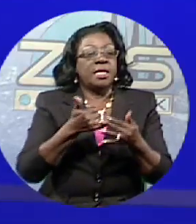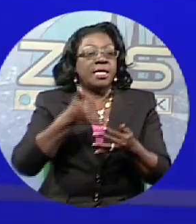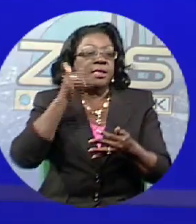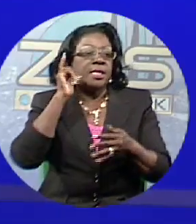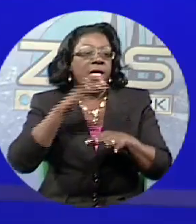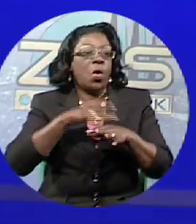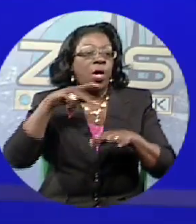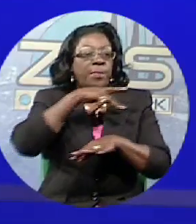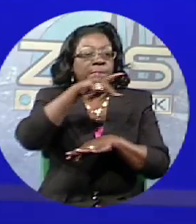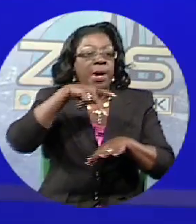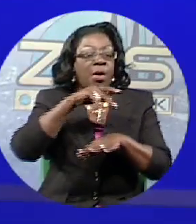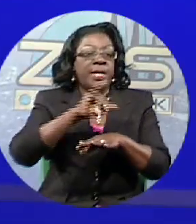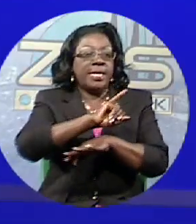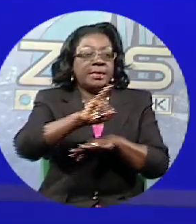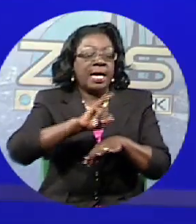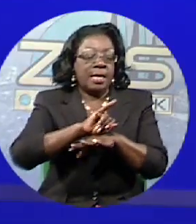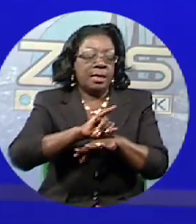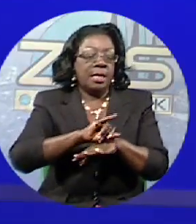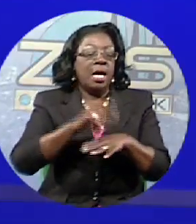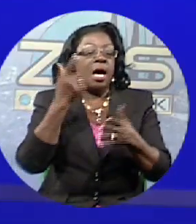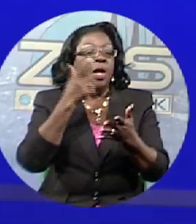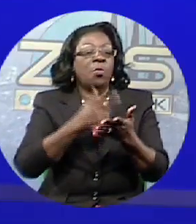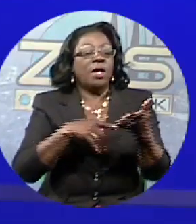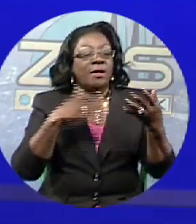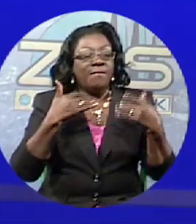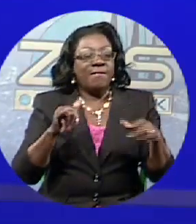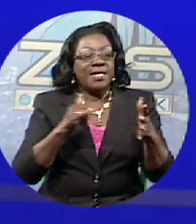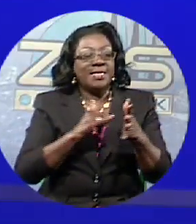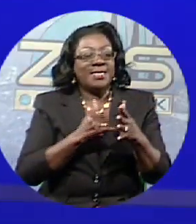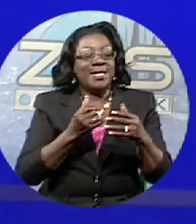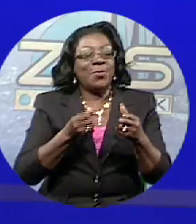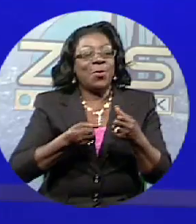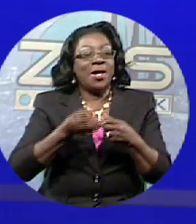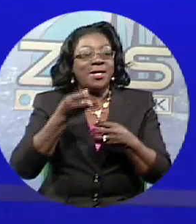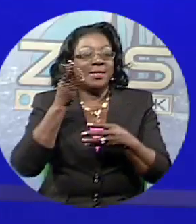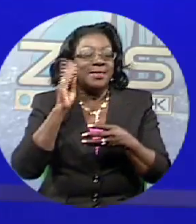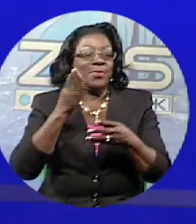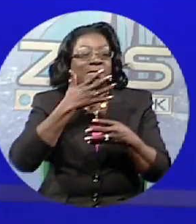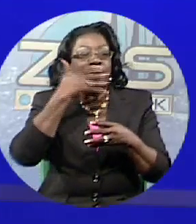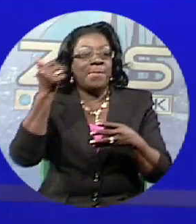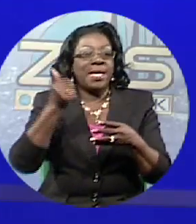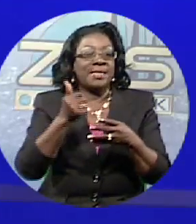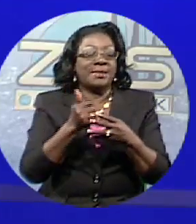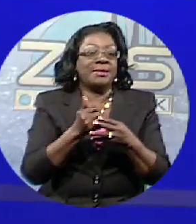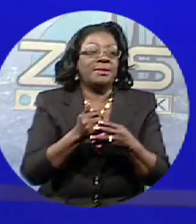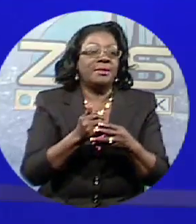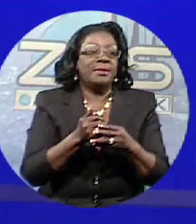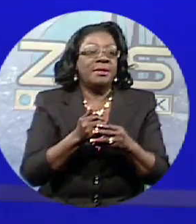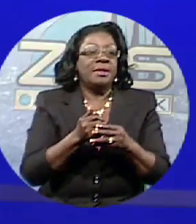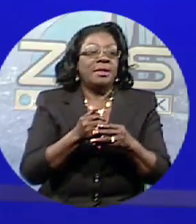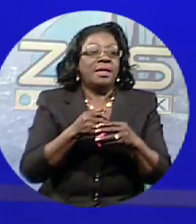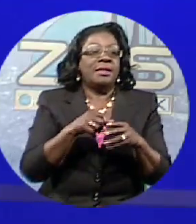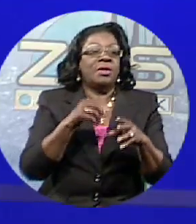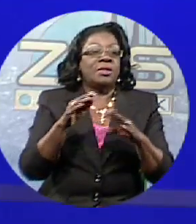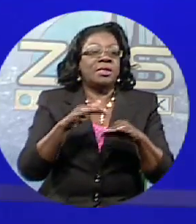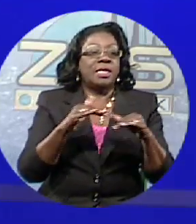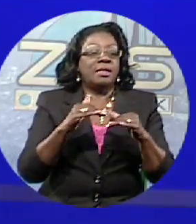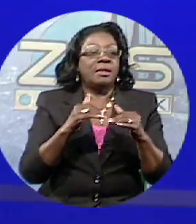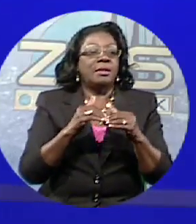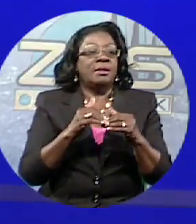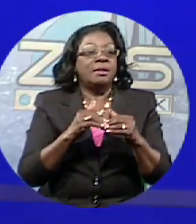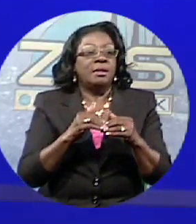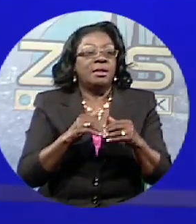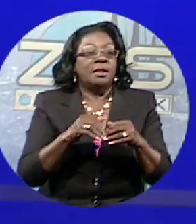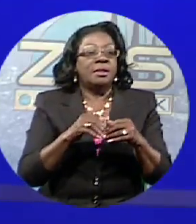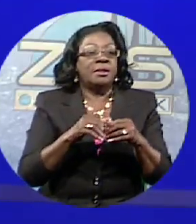Paradise Island, and what a finish it was. Sudden death was needed to decide a champion, and when all the dust settled, it would be Se